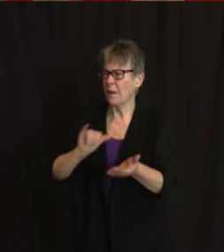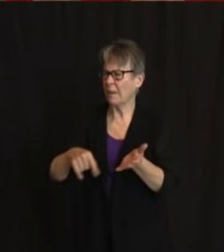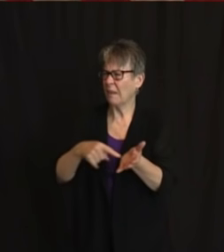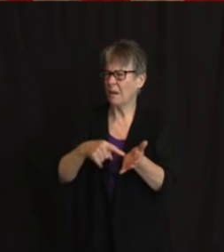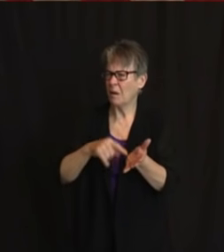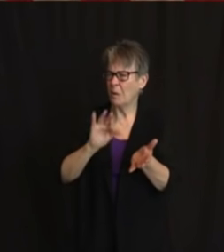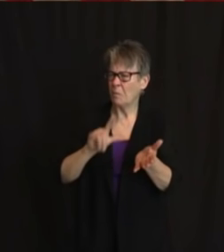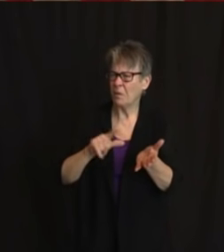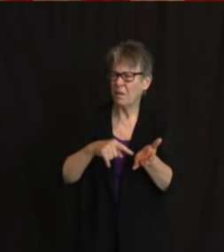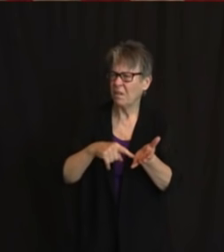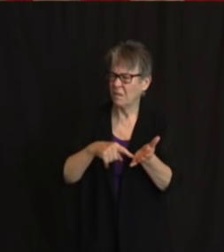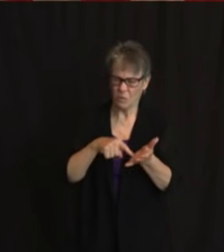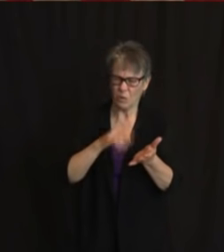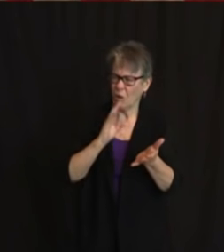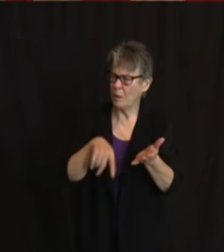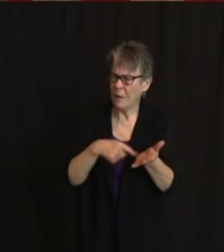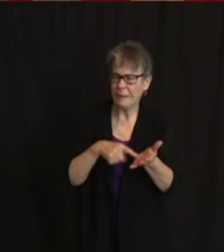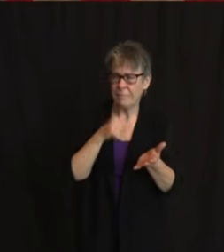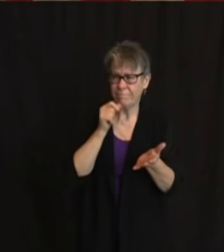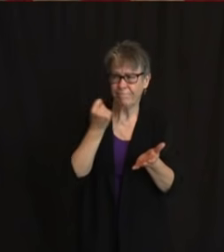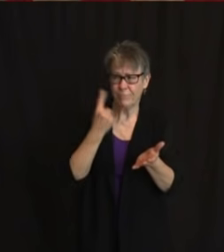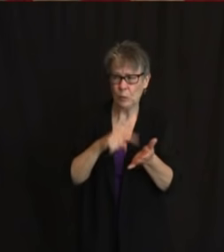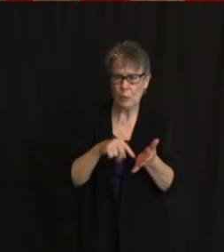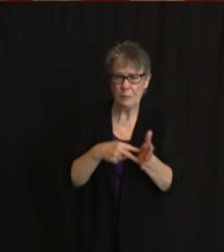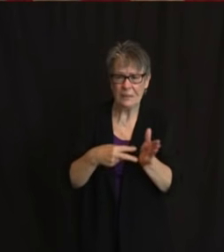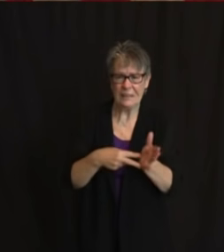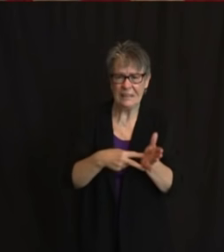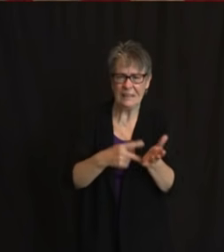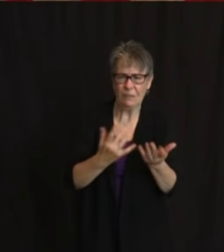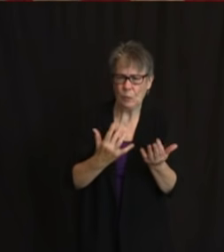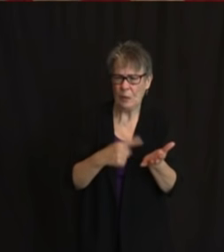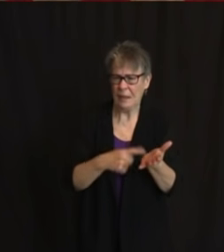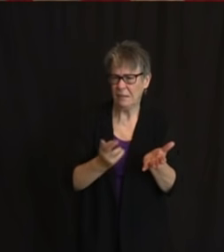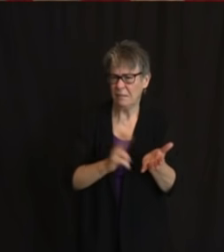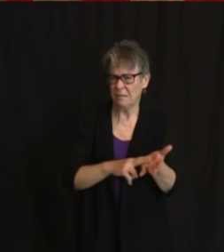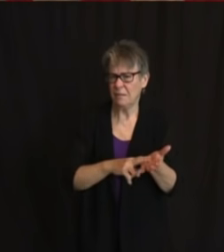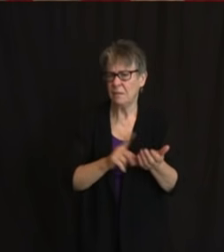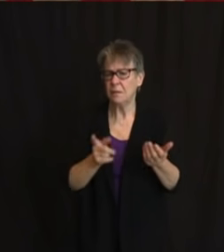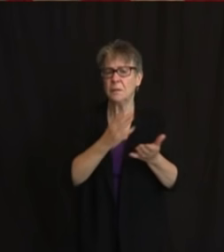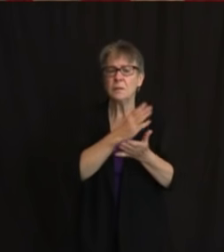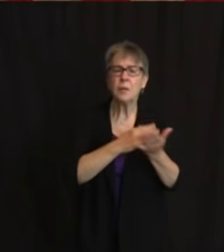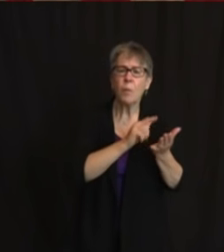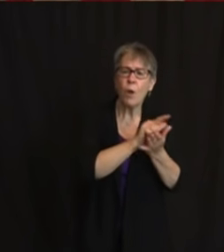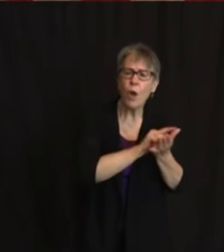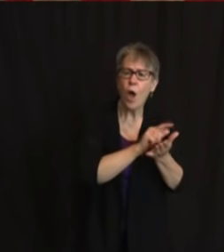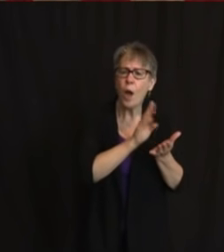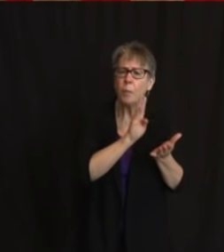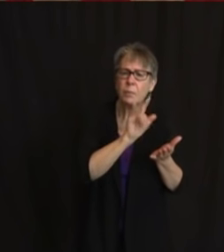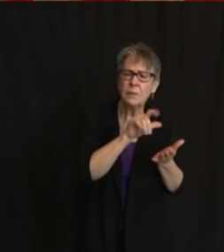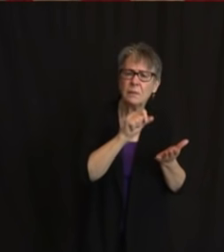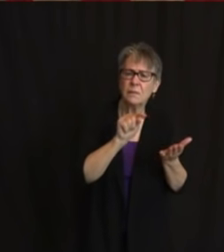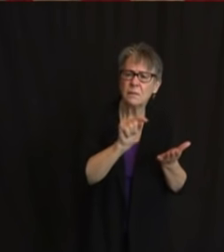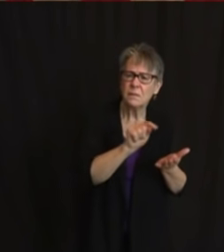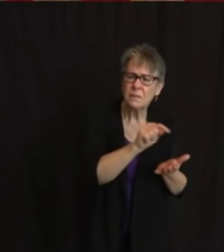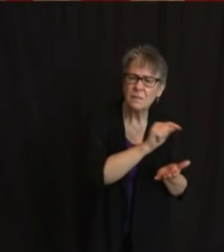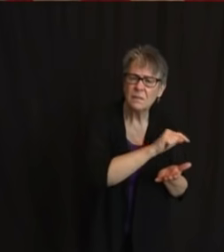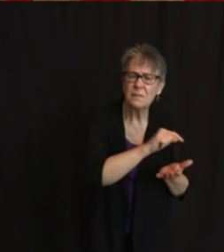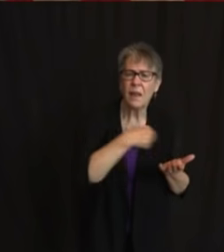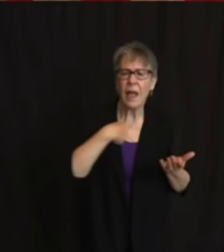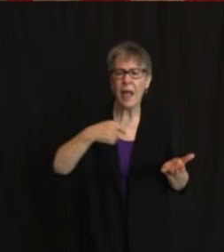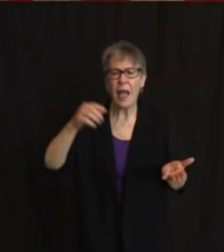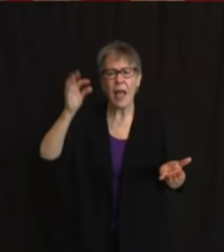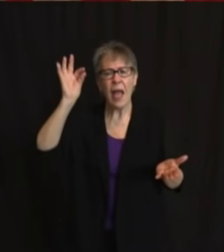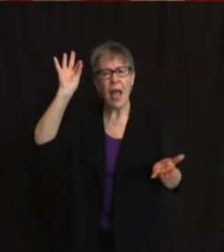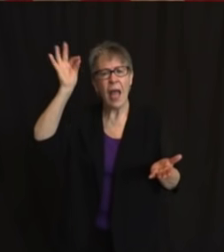Secondly, second category would be some bills where we believe the feds either are or will